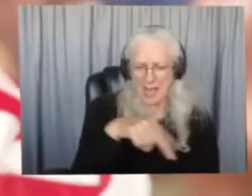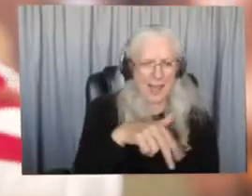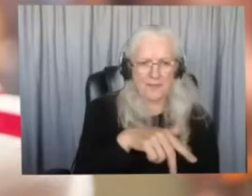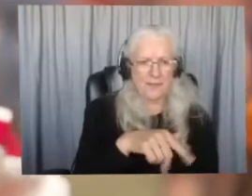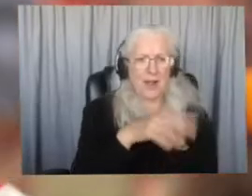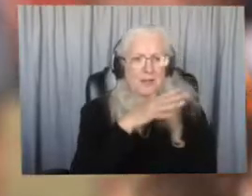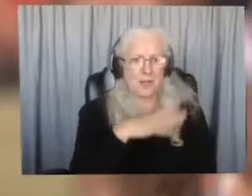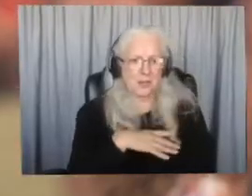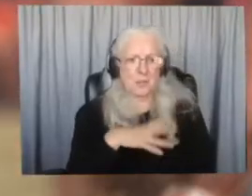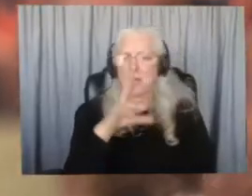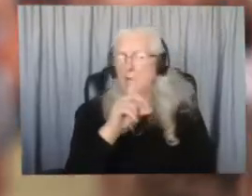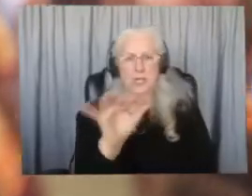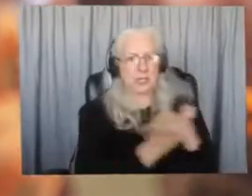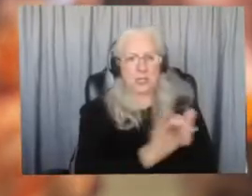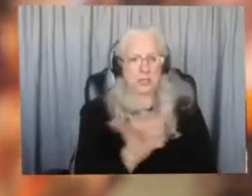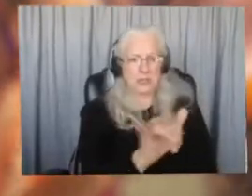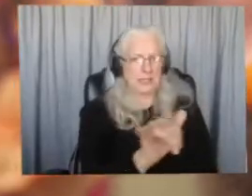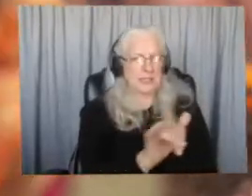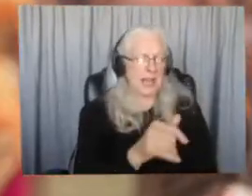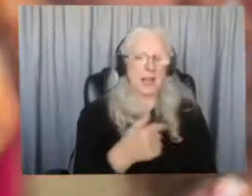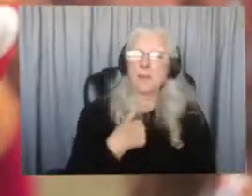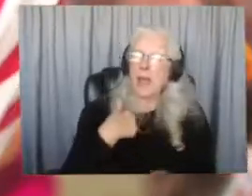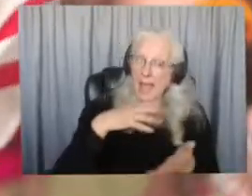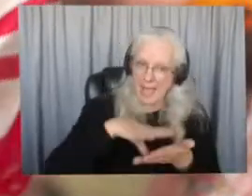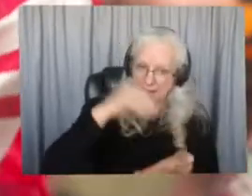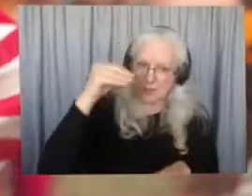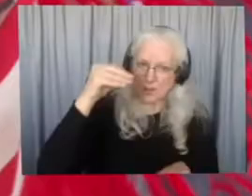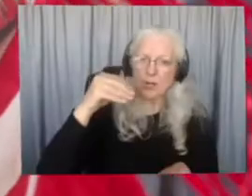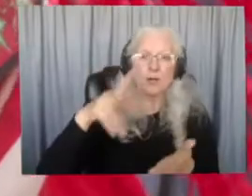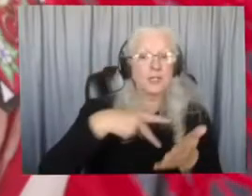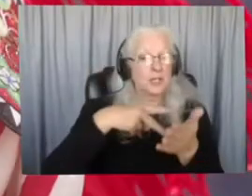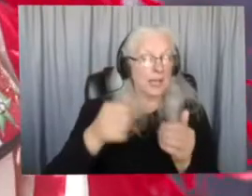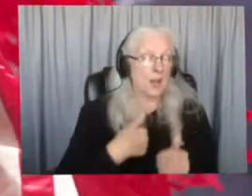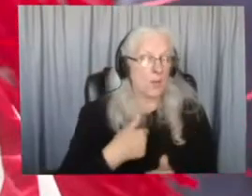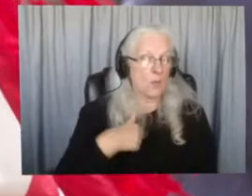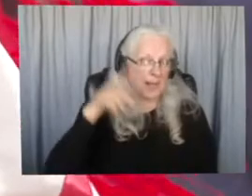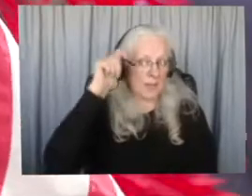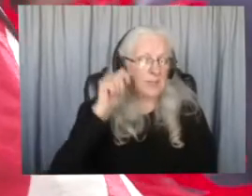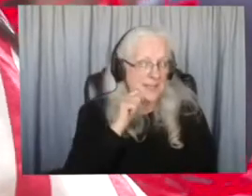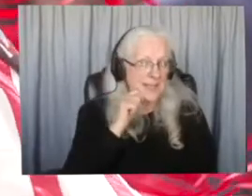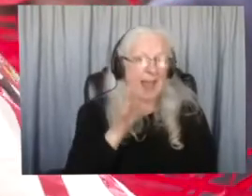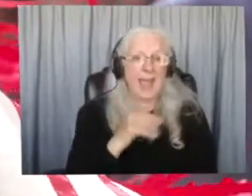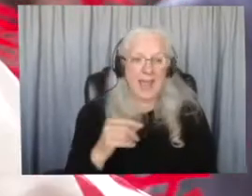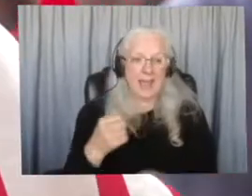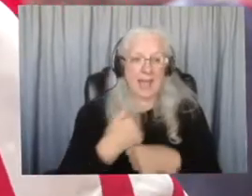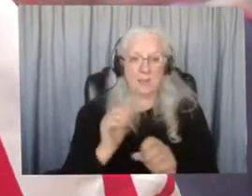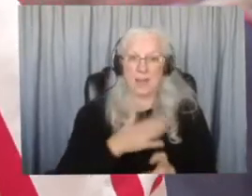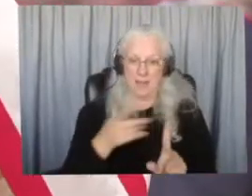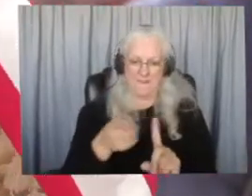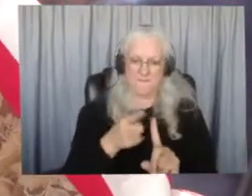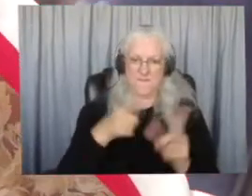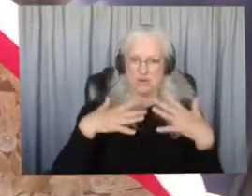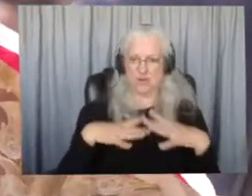I learned to dance when I was a teenager, and I made my first regalia through ceremony when I was 13. And it really helped me